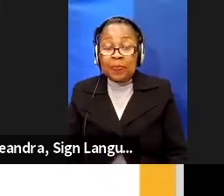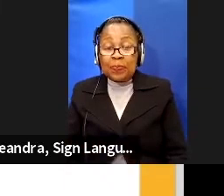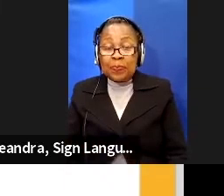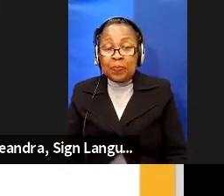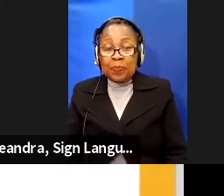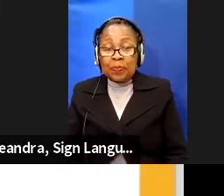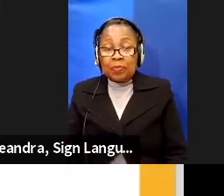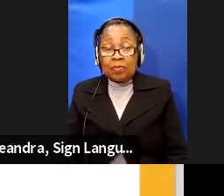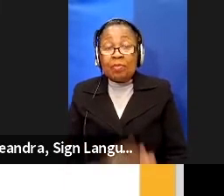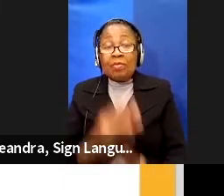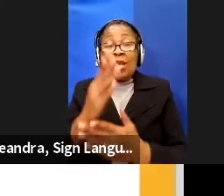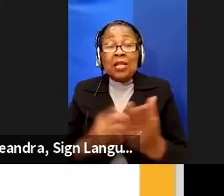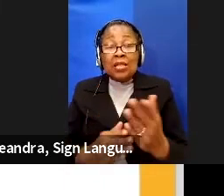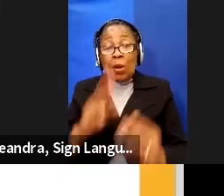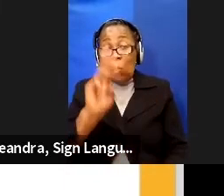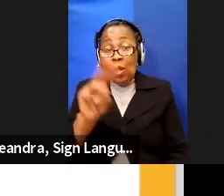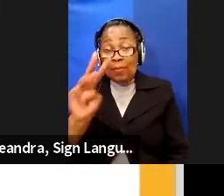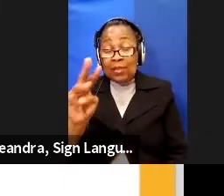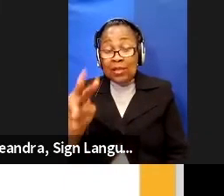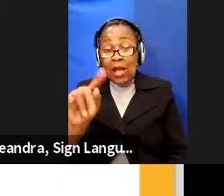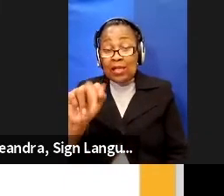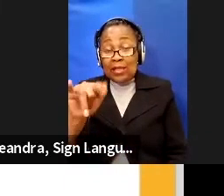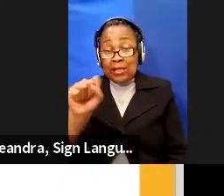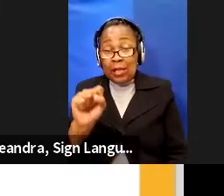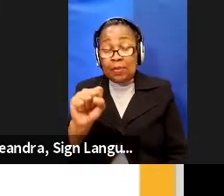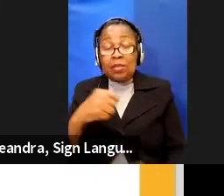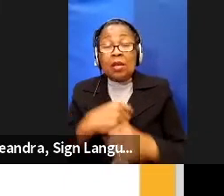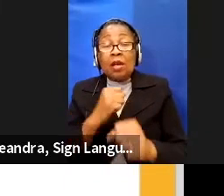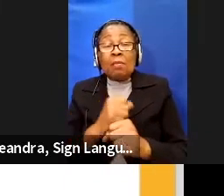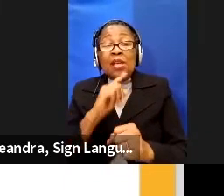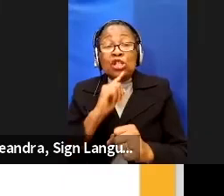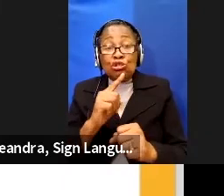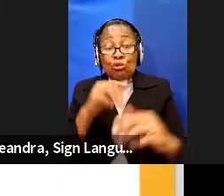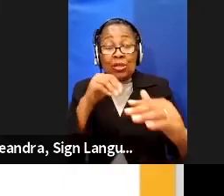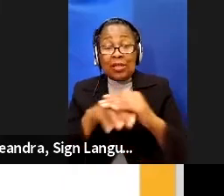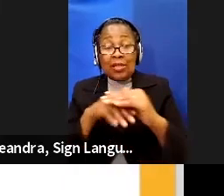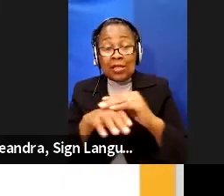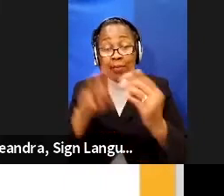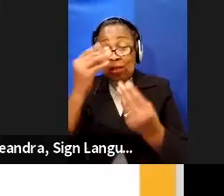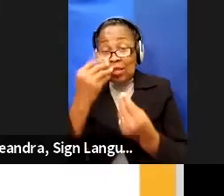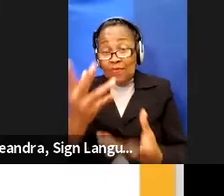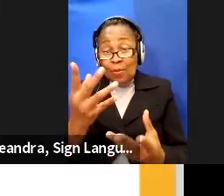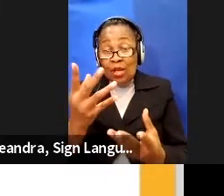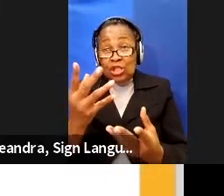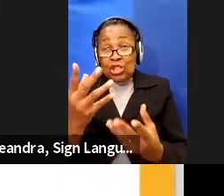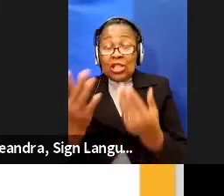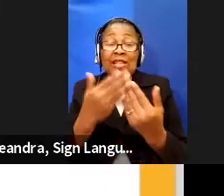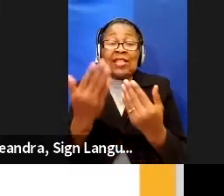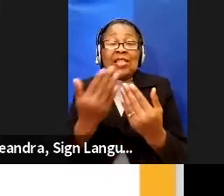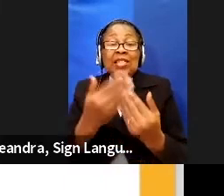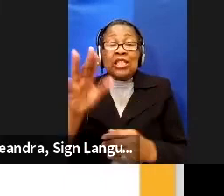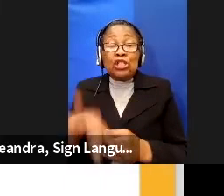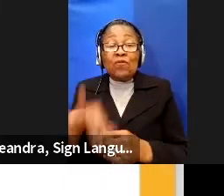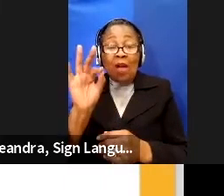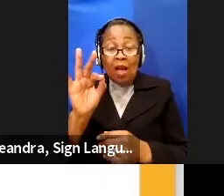Some website tips. You want to make sure that the accessibility information is easy to find.